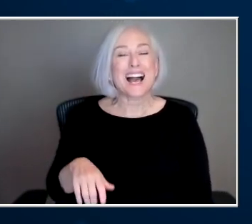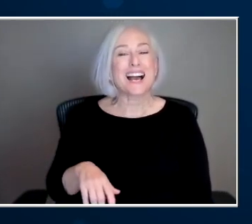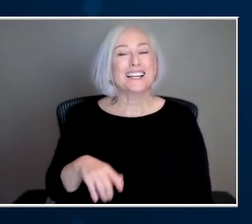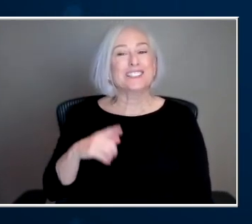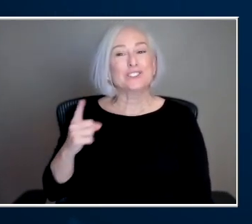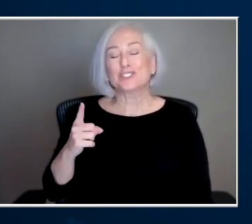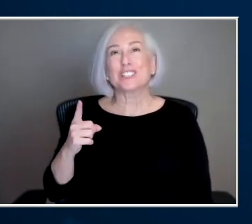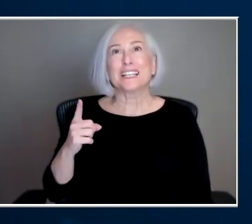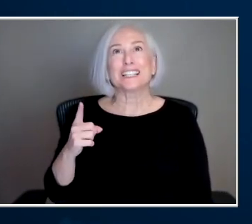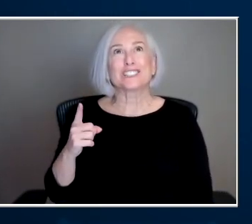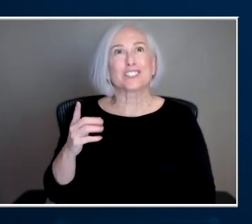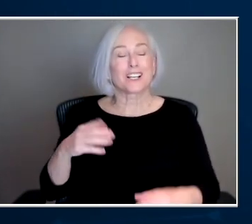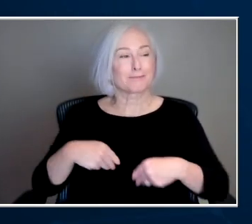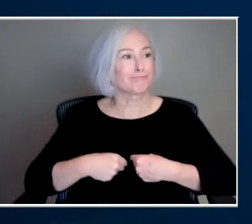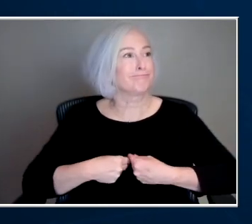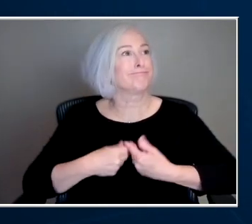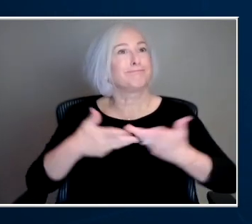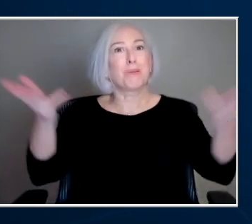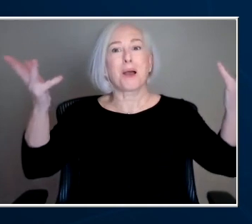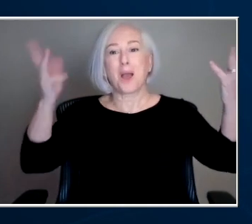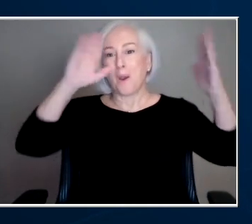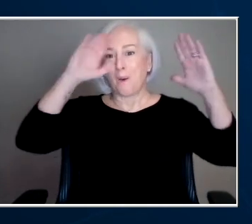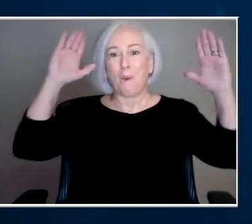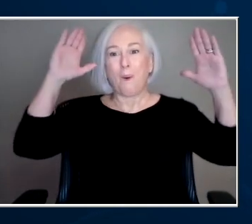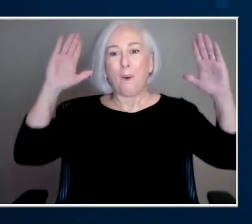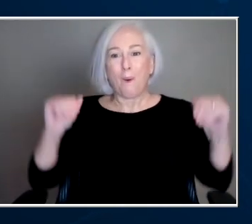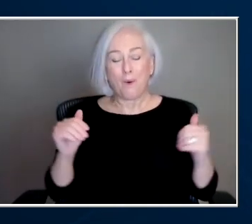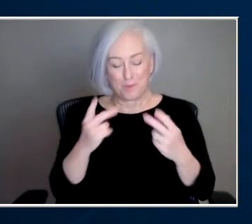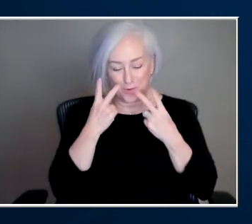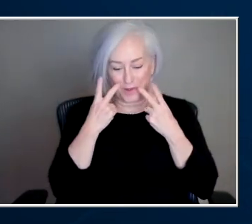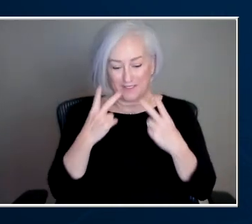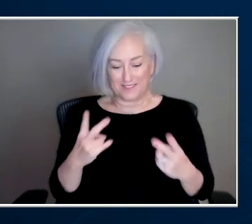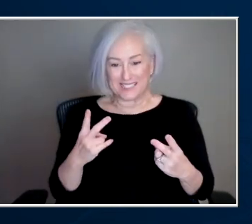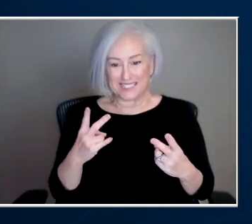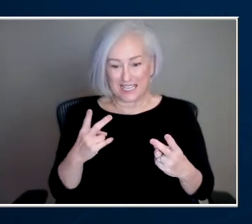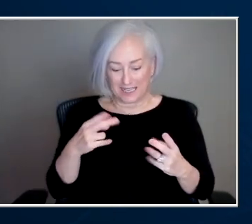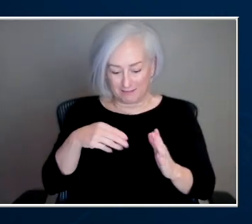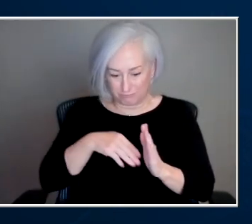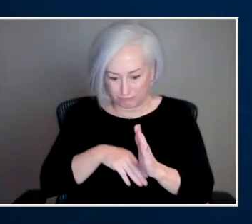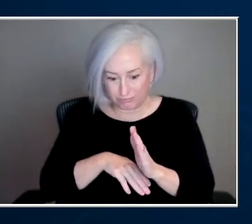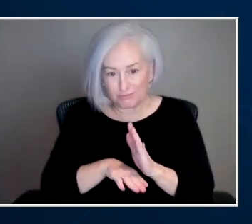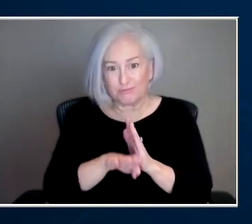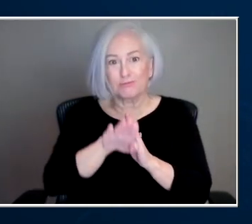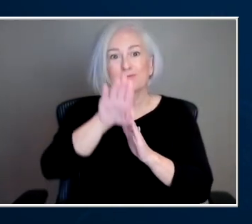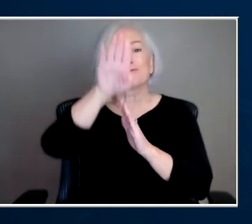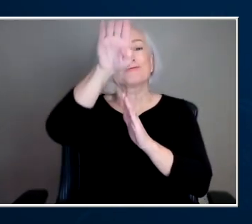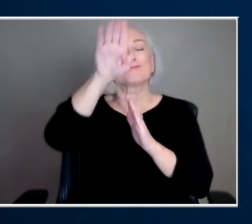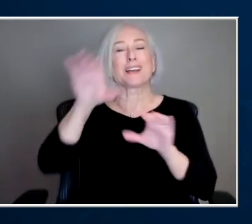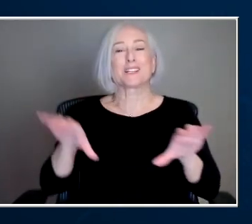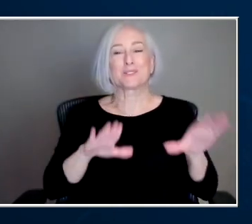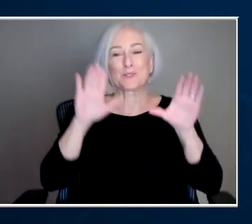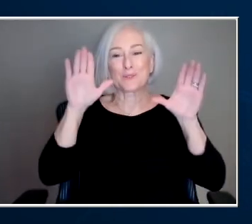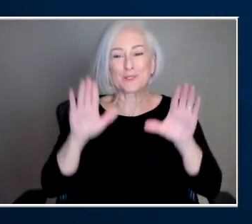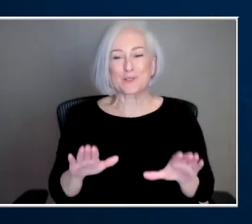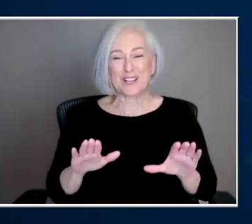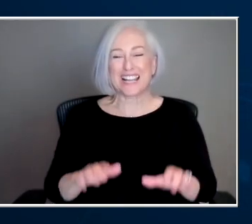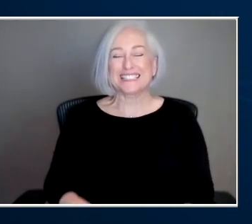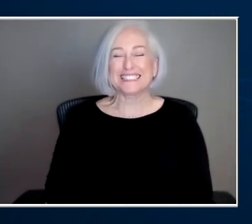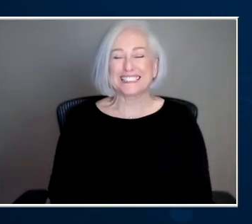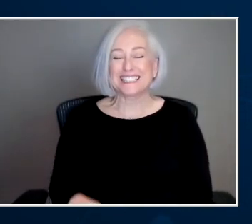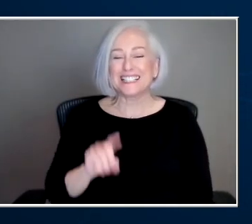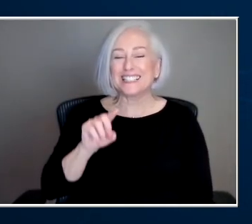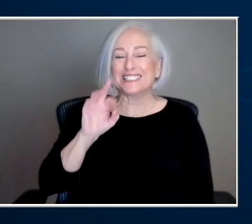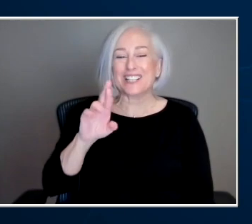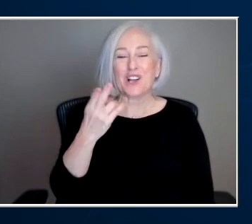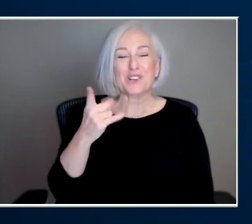seen her through this journey and she's coming out the other side and doing so well. Dr. Hawkinson, what would be your